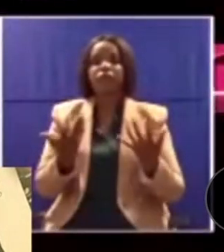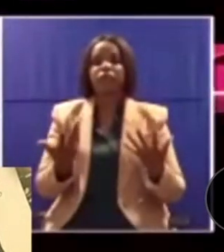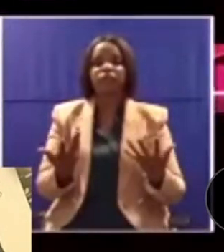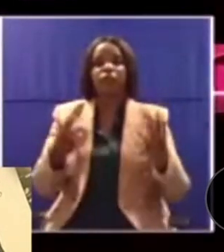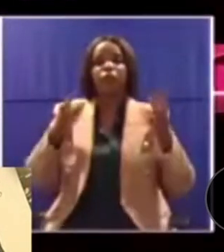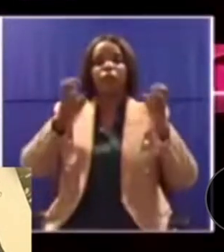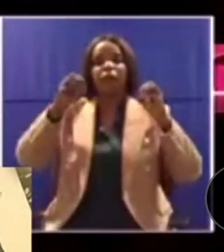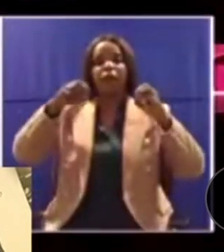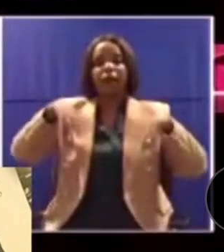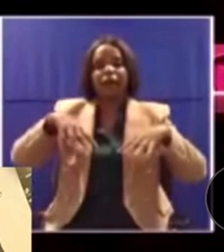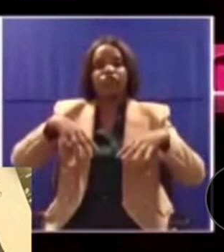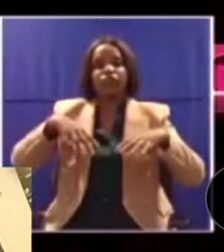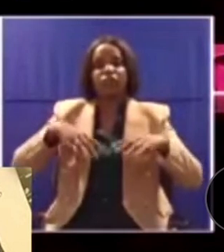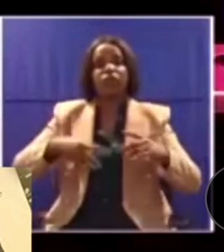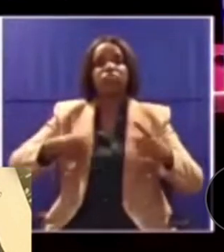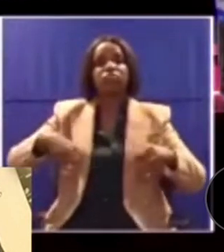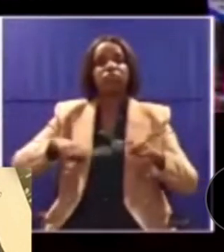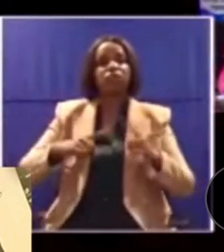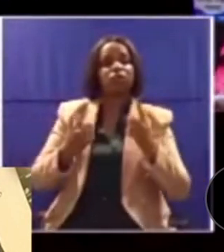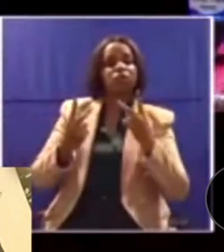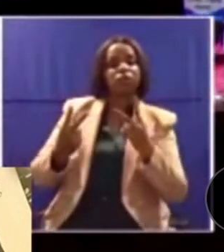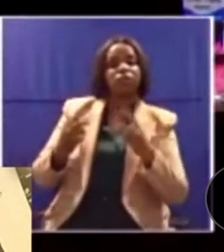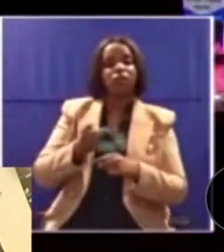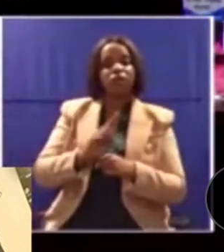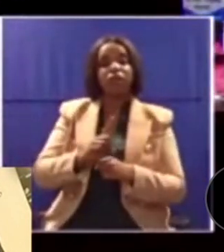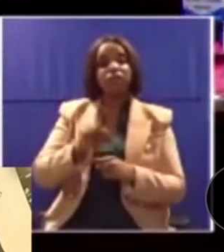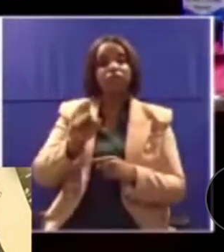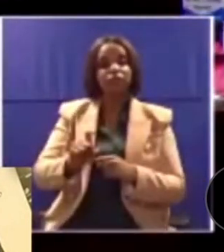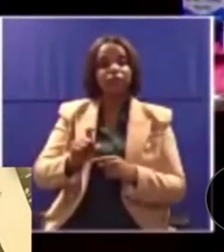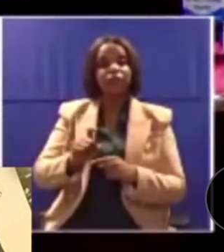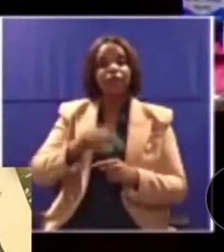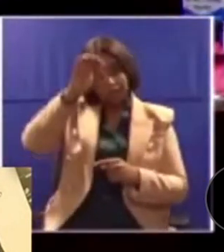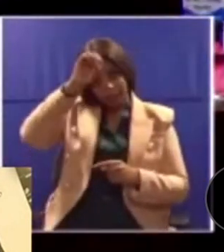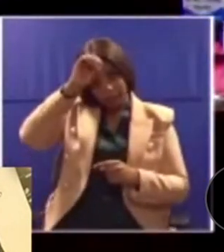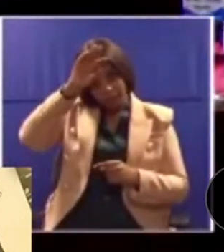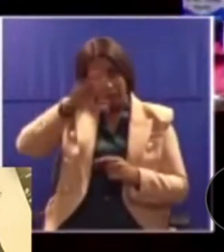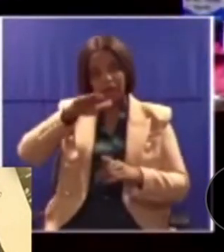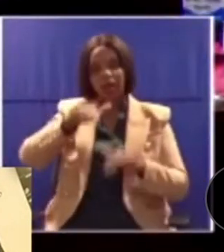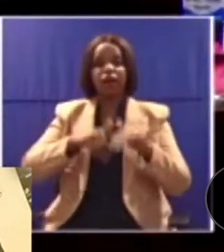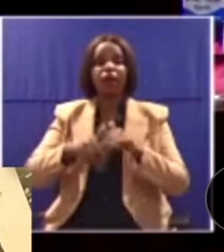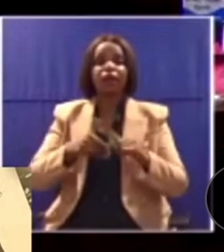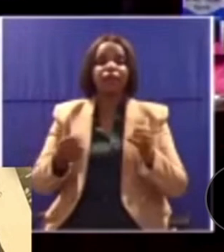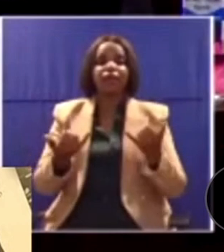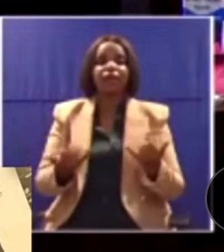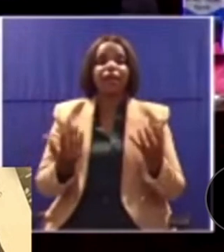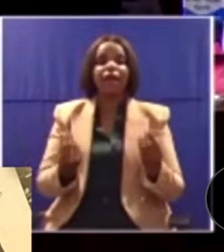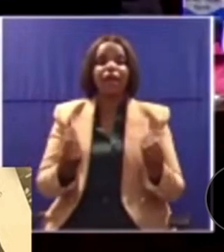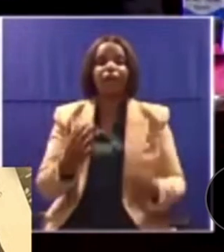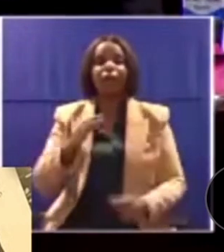minerals by noting that South Africa is regressing as a mining destination, where we are now at number 57 out